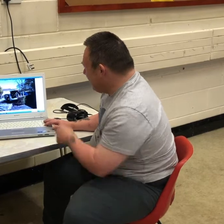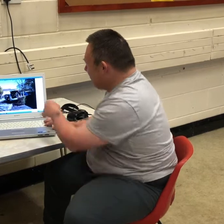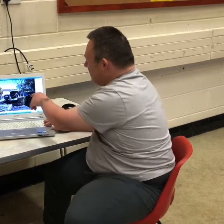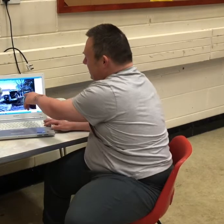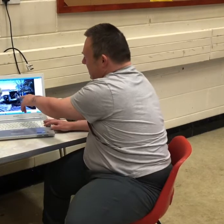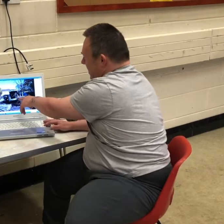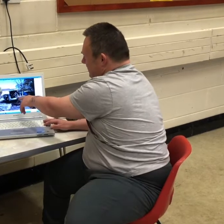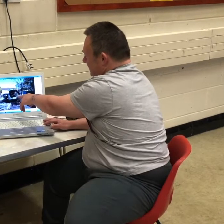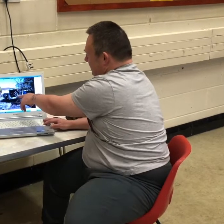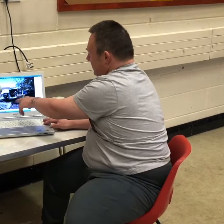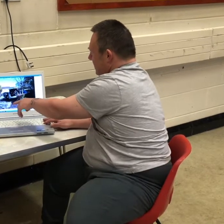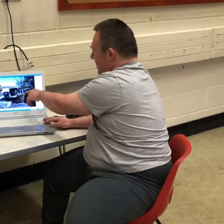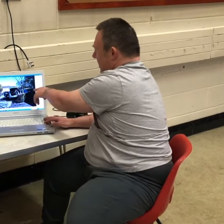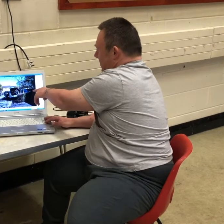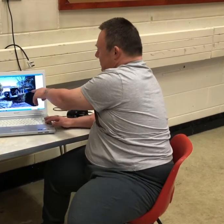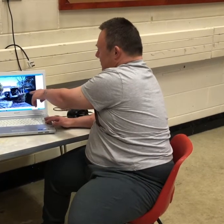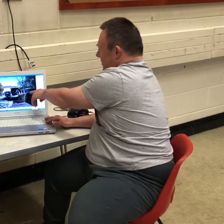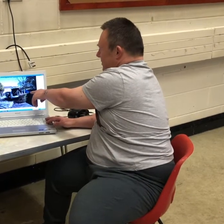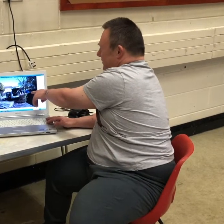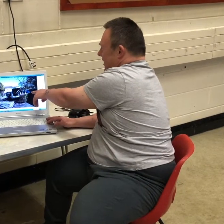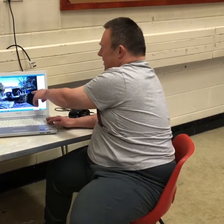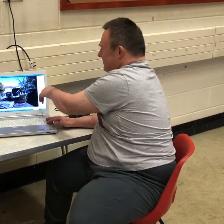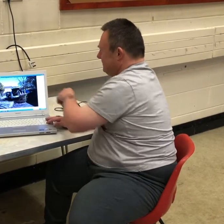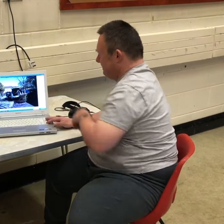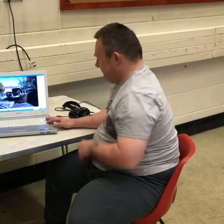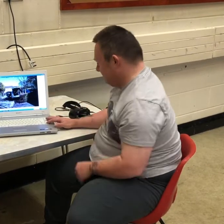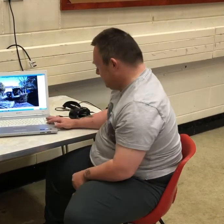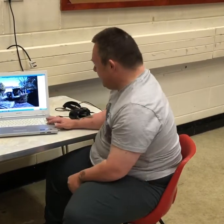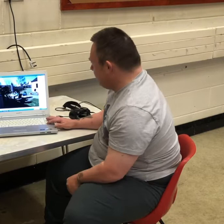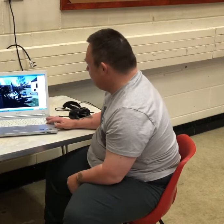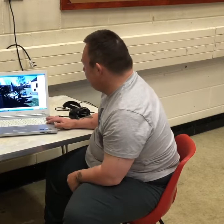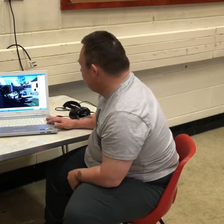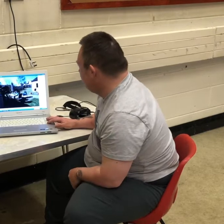you. There's your race car. Yeah. I do. Two star. Yeah.